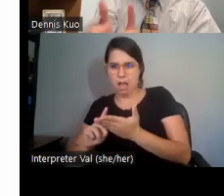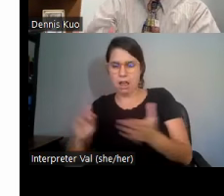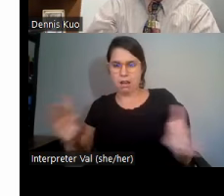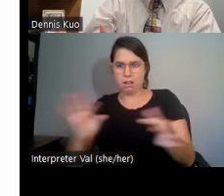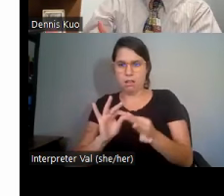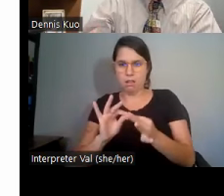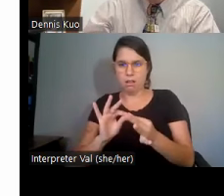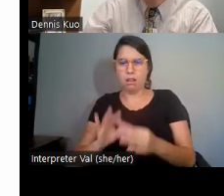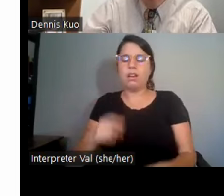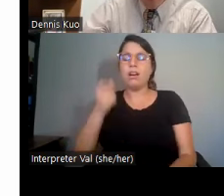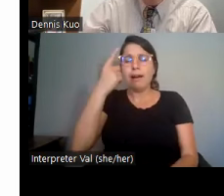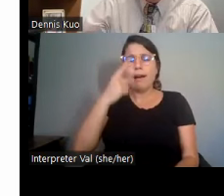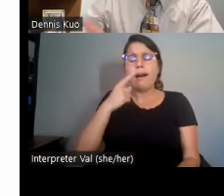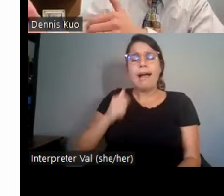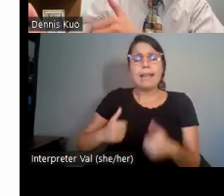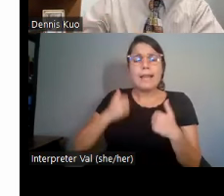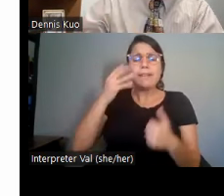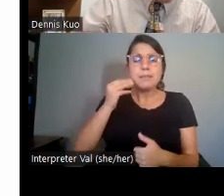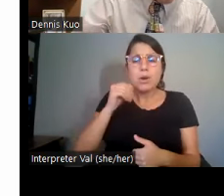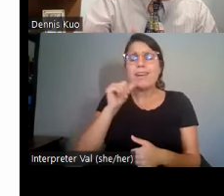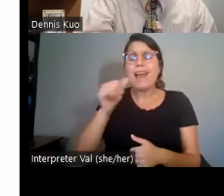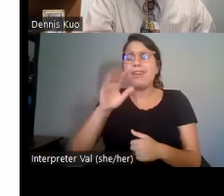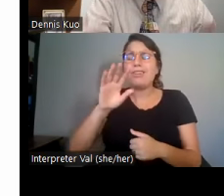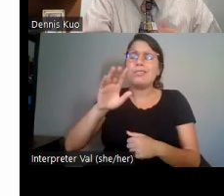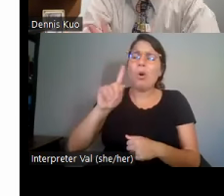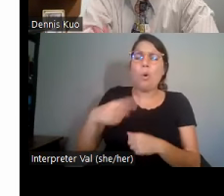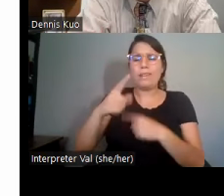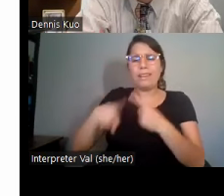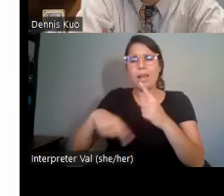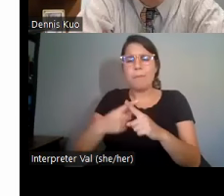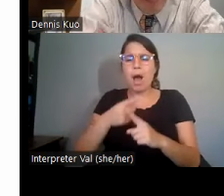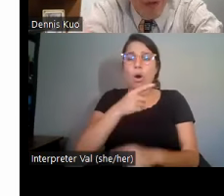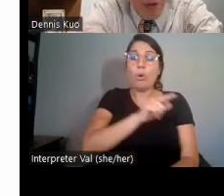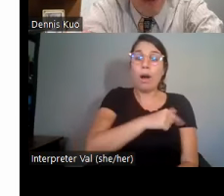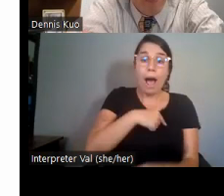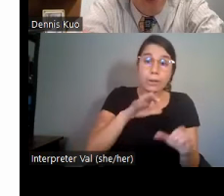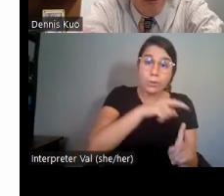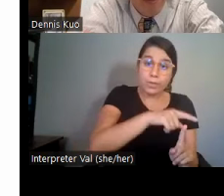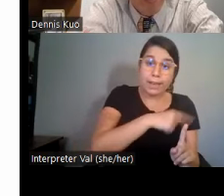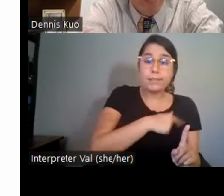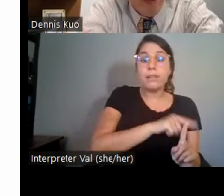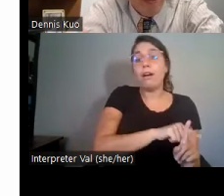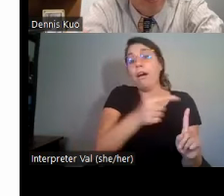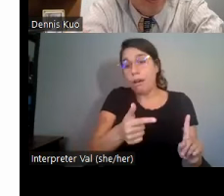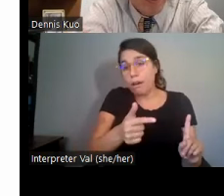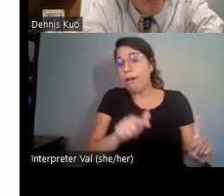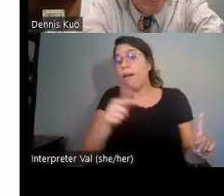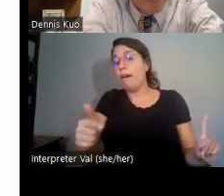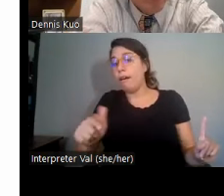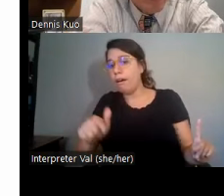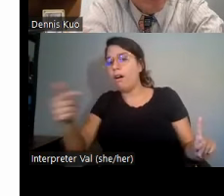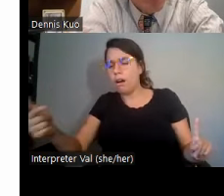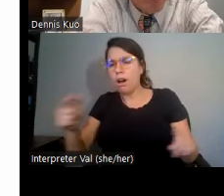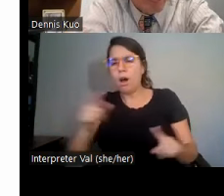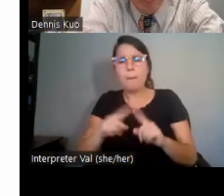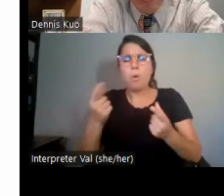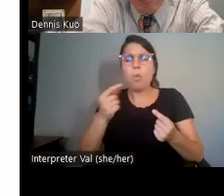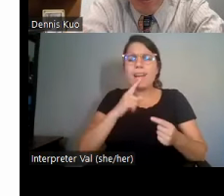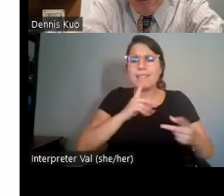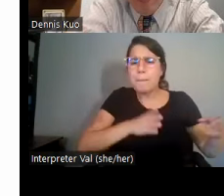from component to component, but the pathway and the predictability of going from component to component, so that the